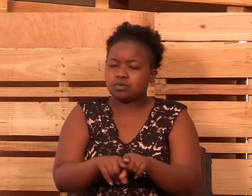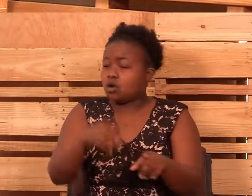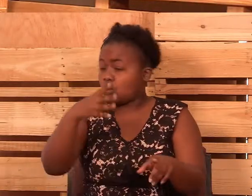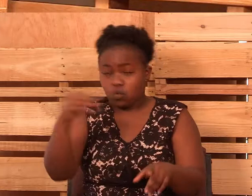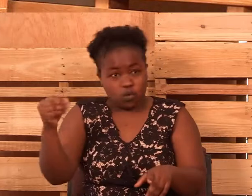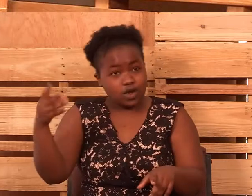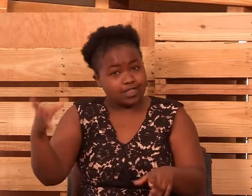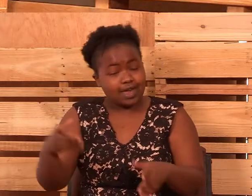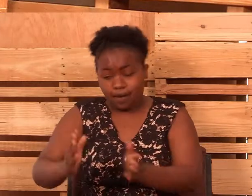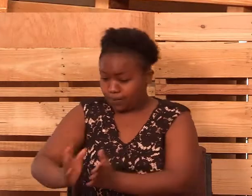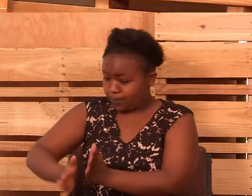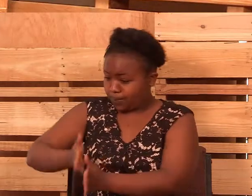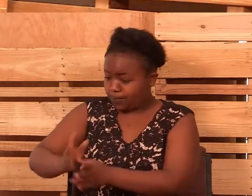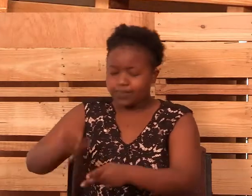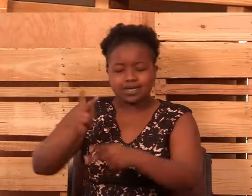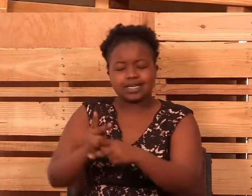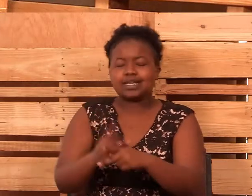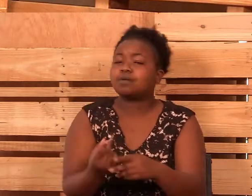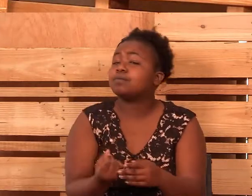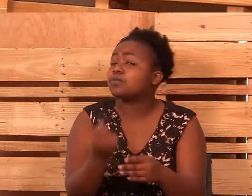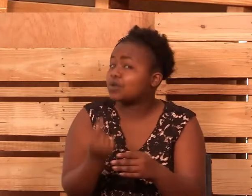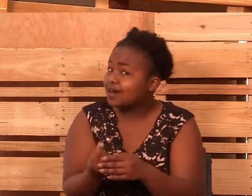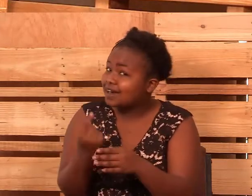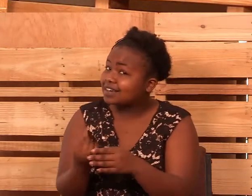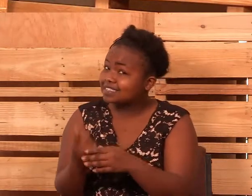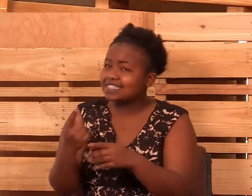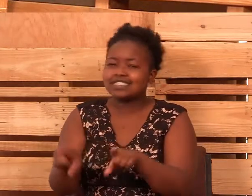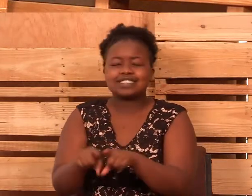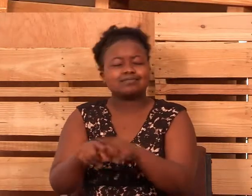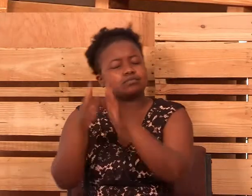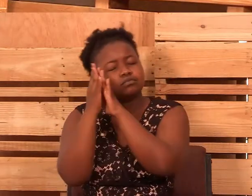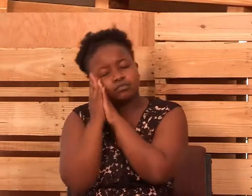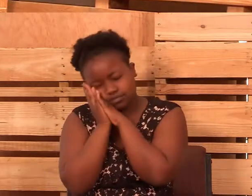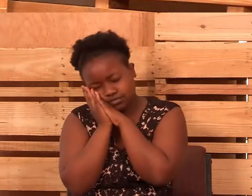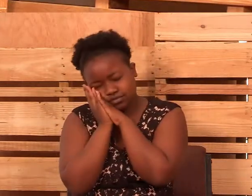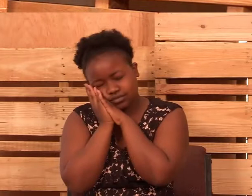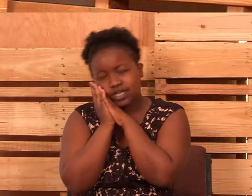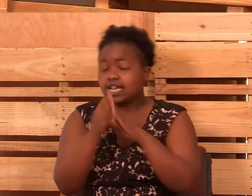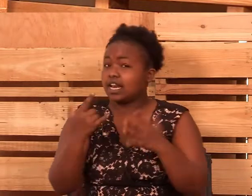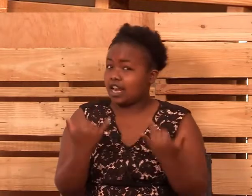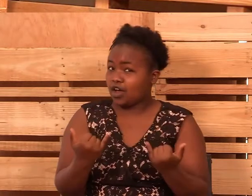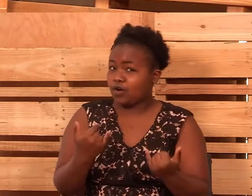a nice place, they put grass, and then that's where they slept. And guess